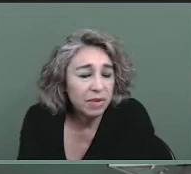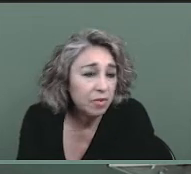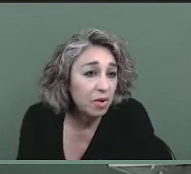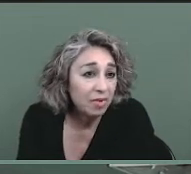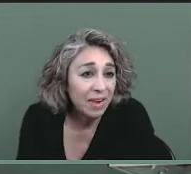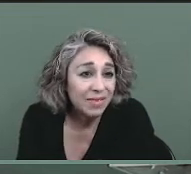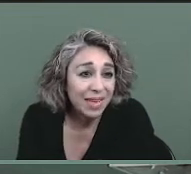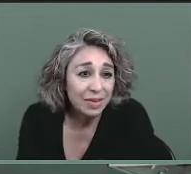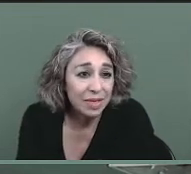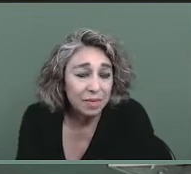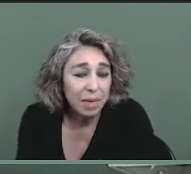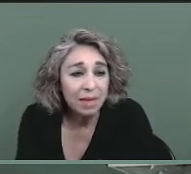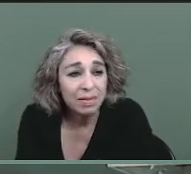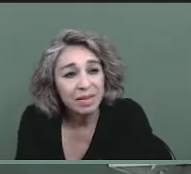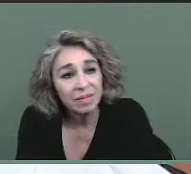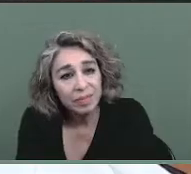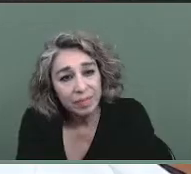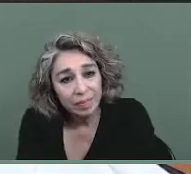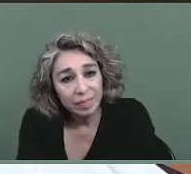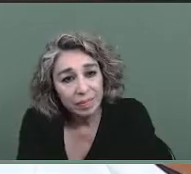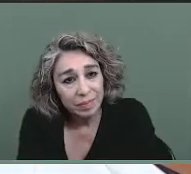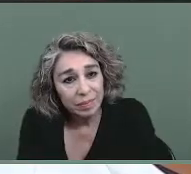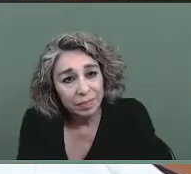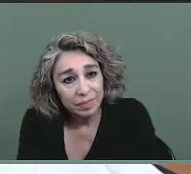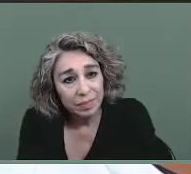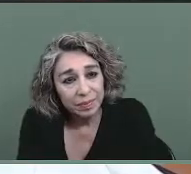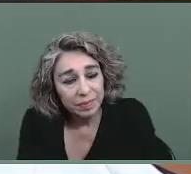run four or five thousand a month